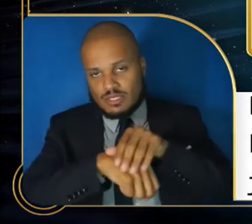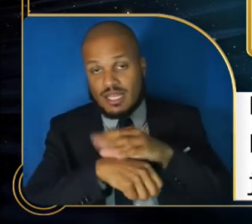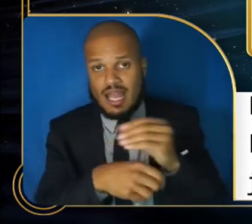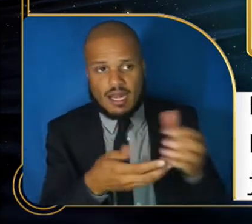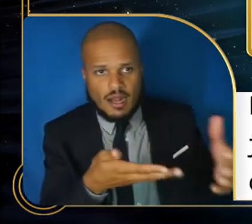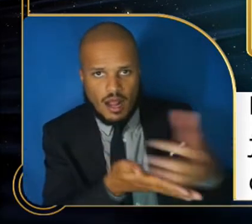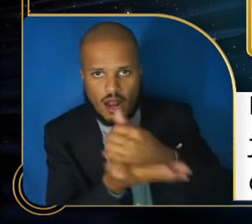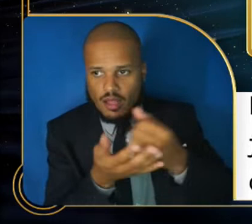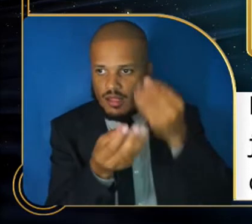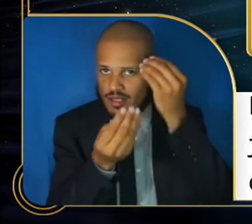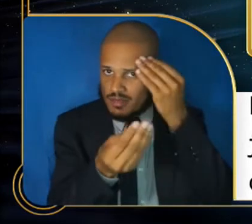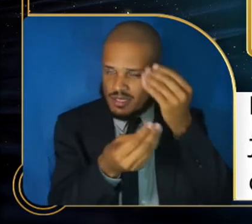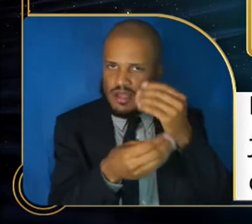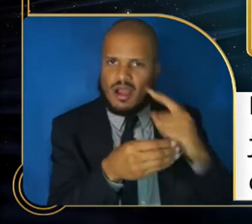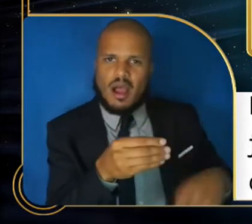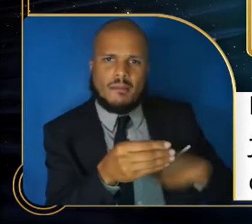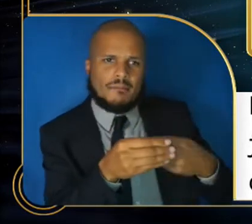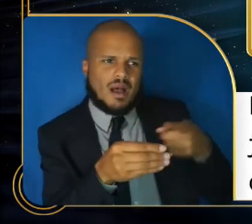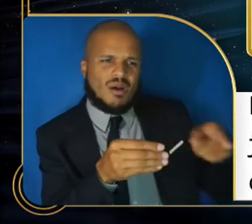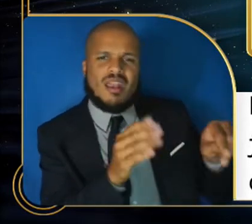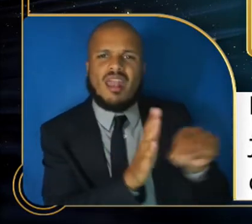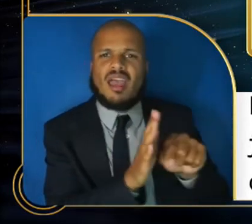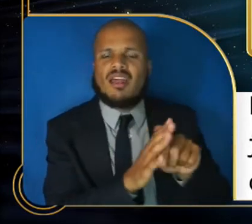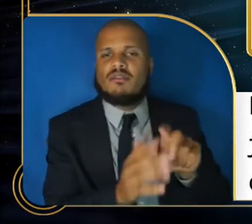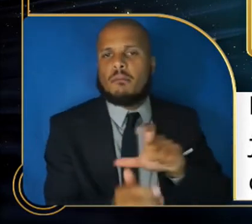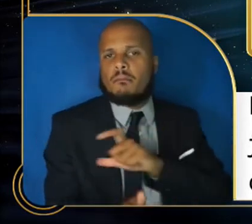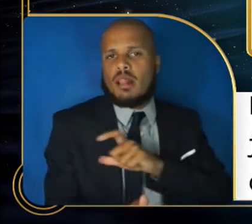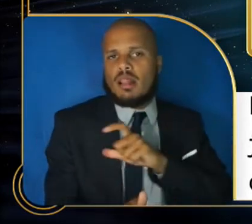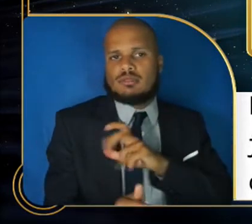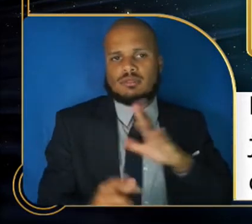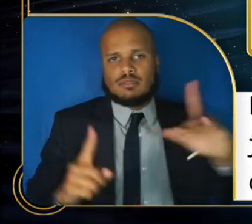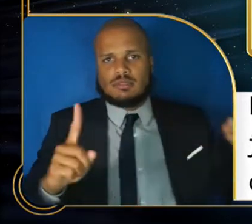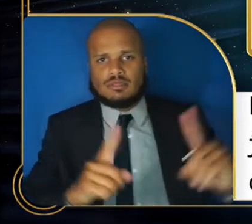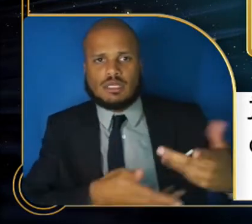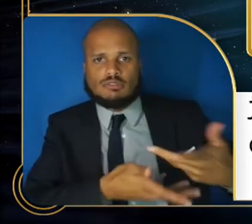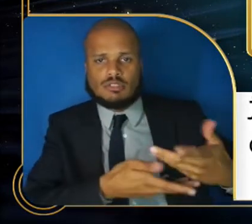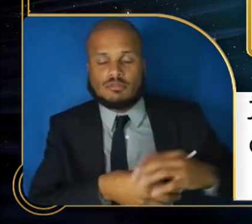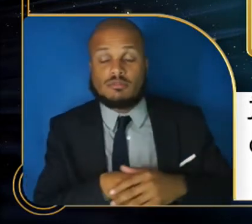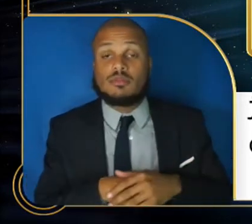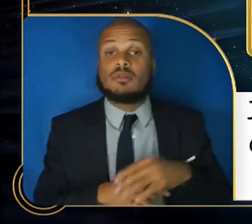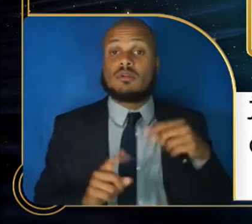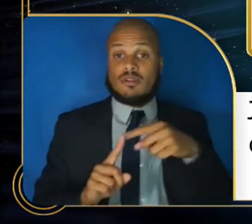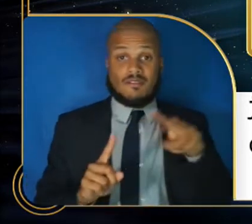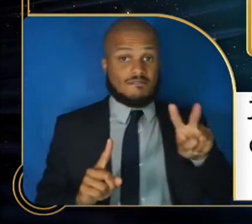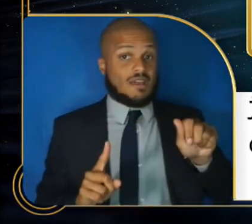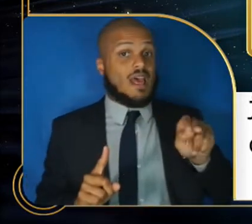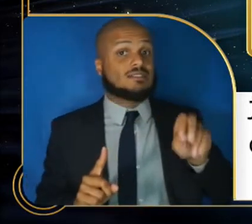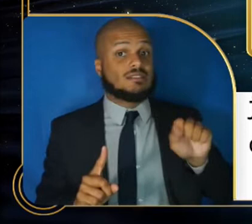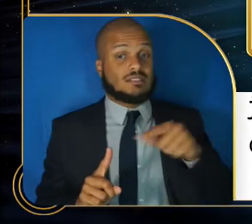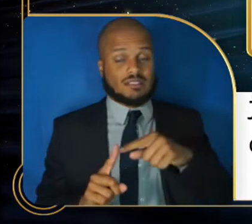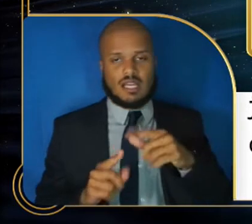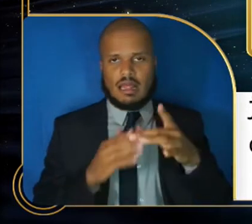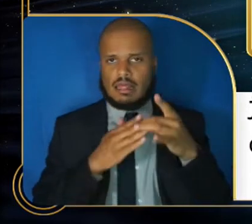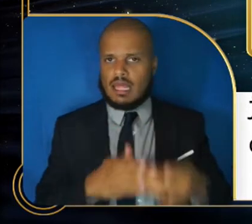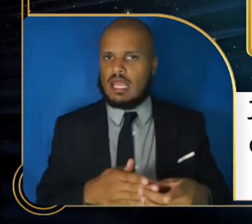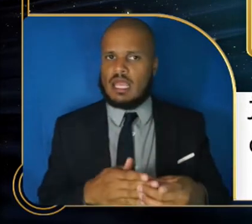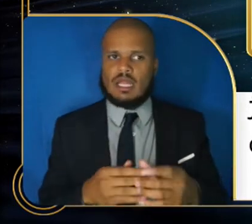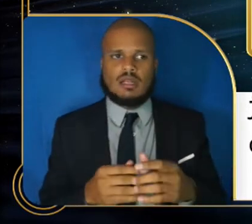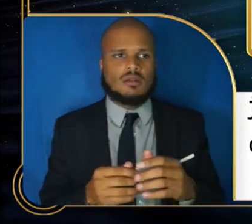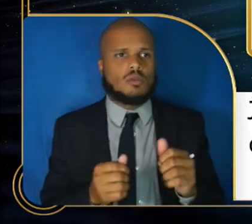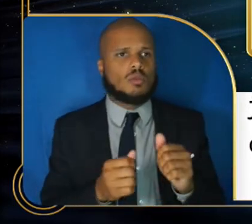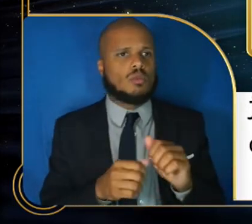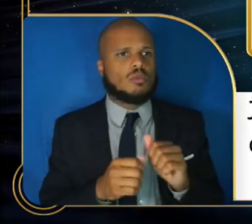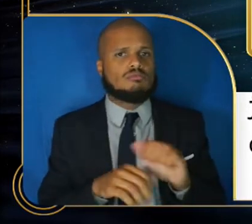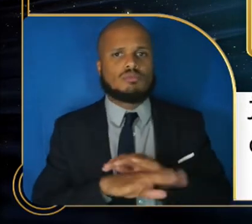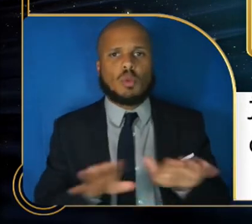on negative police contact. Vanessa leads BlackLine with an unapologetic Black,